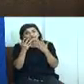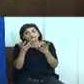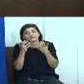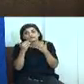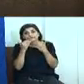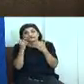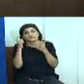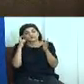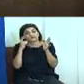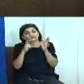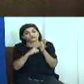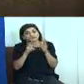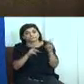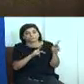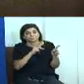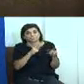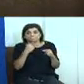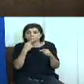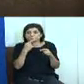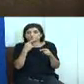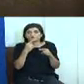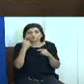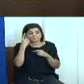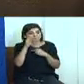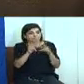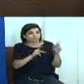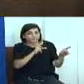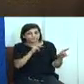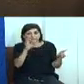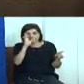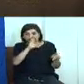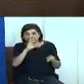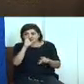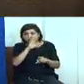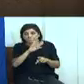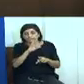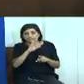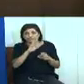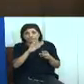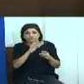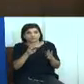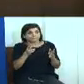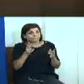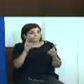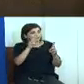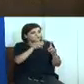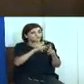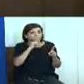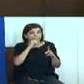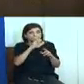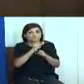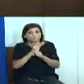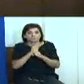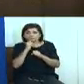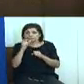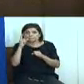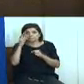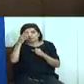people. And I want to say out there for those people that are looking, if you applied and didn't get it, it's because it wasn't God's